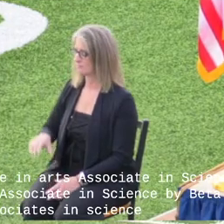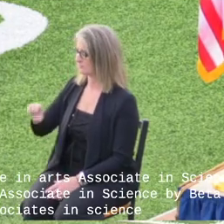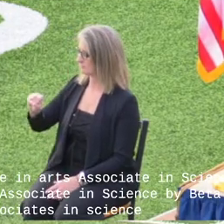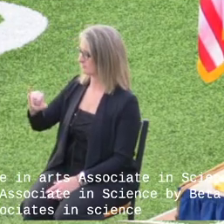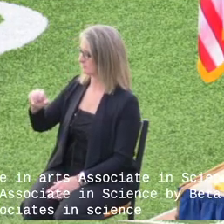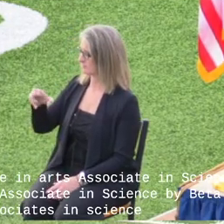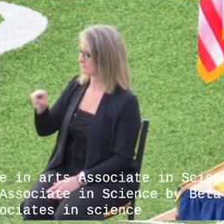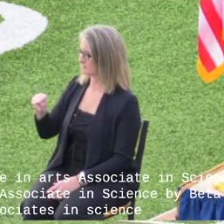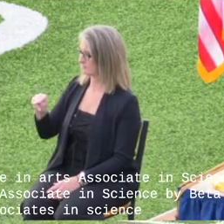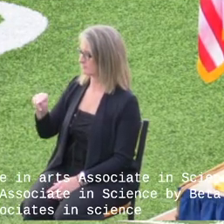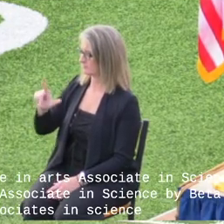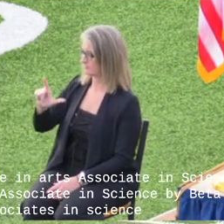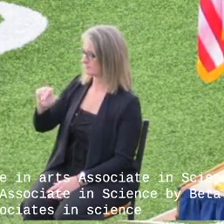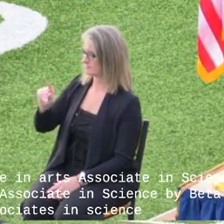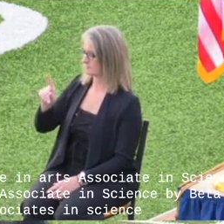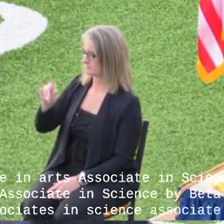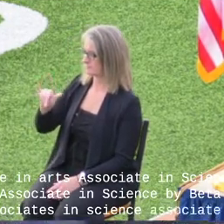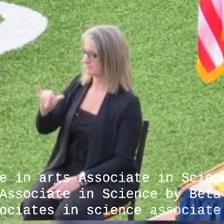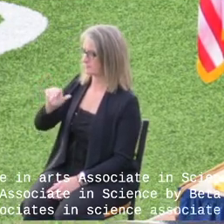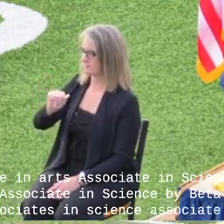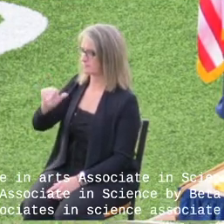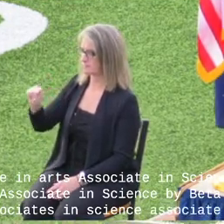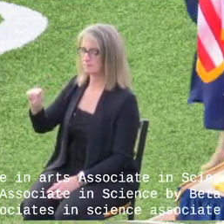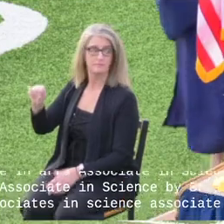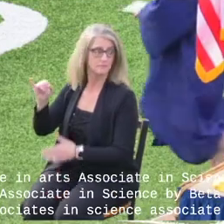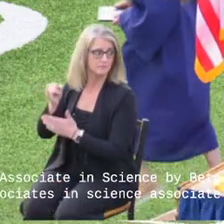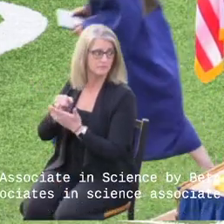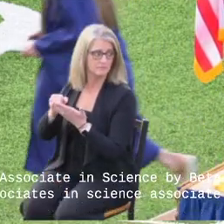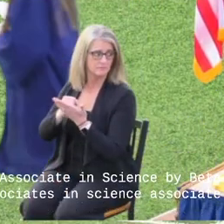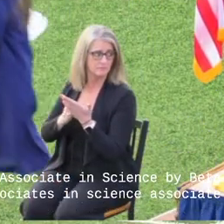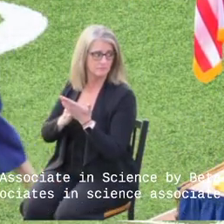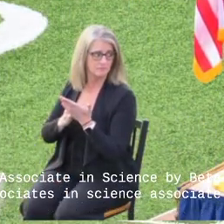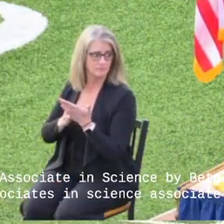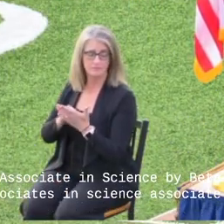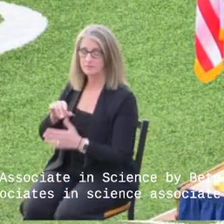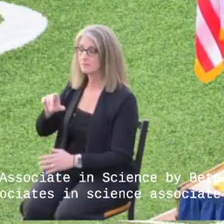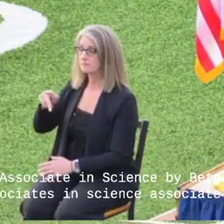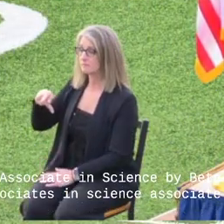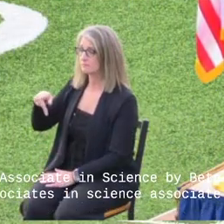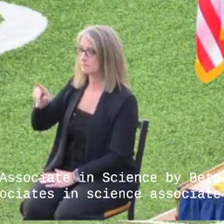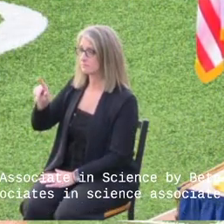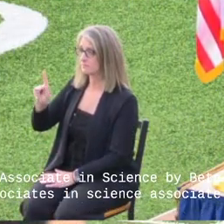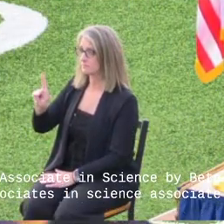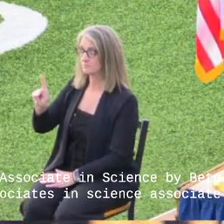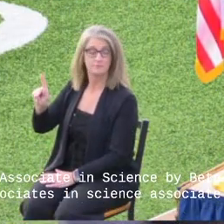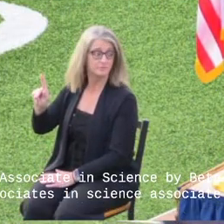Simon Reed Lackey, Associate in Arts, Phi Theta Kappa.